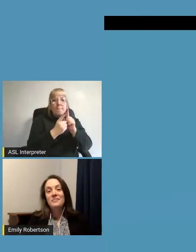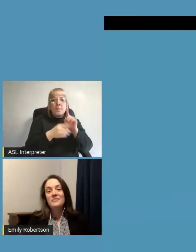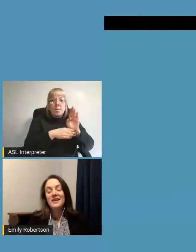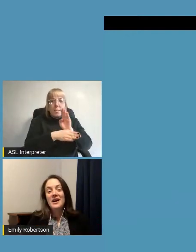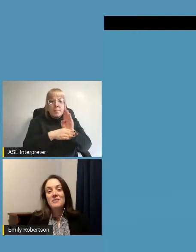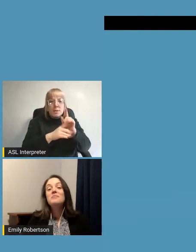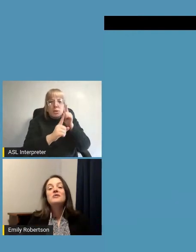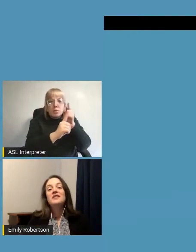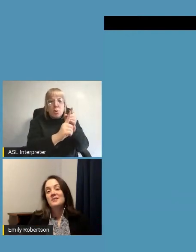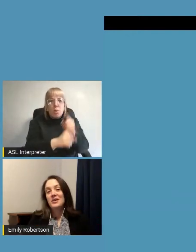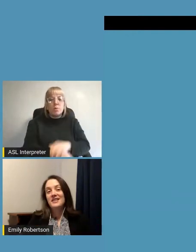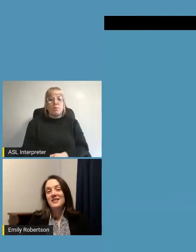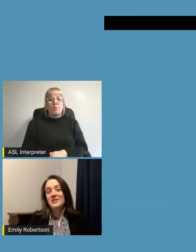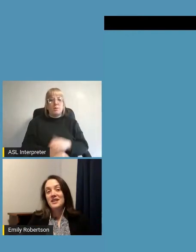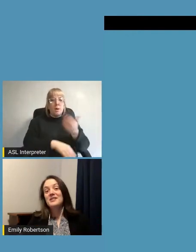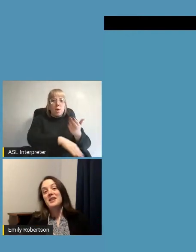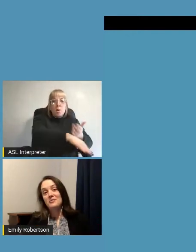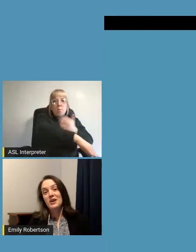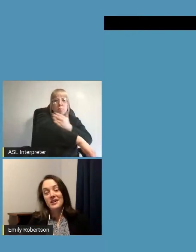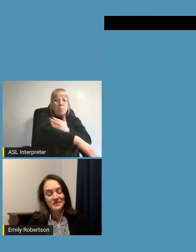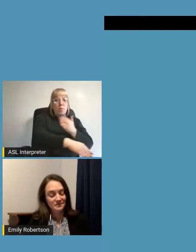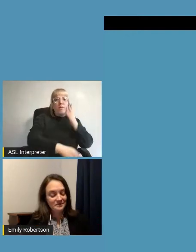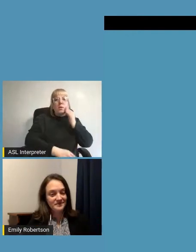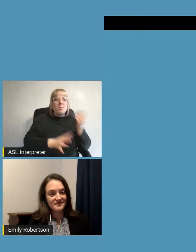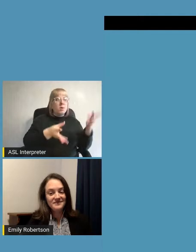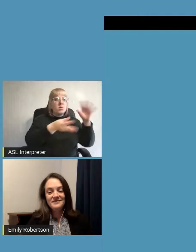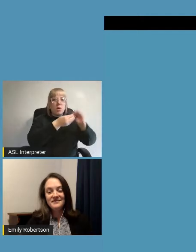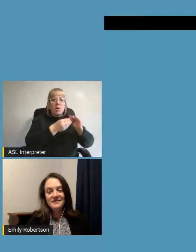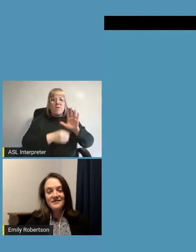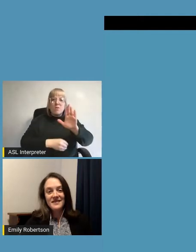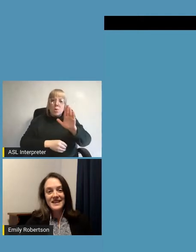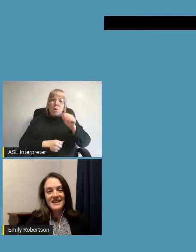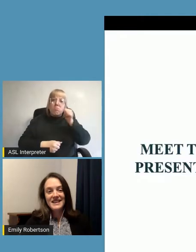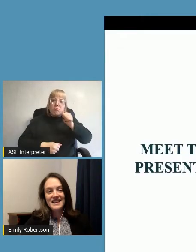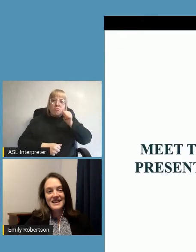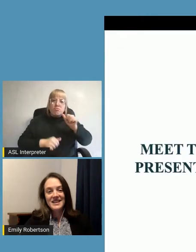overall improved experience on their day-to-day work.